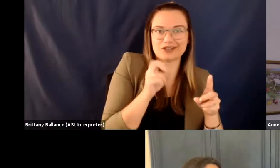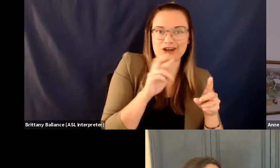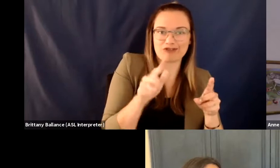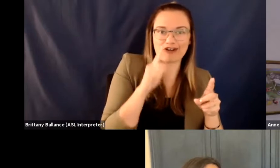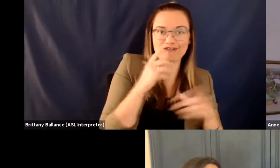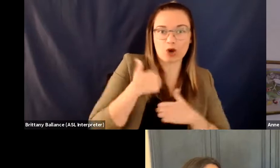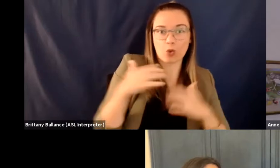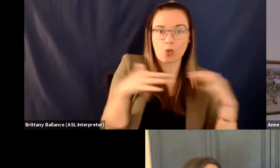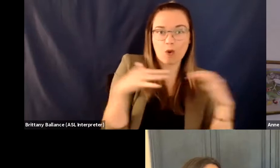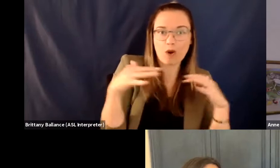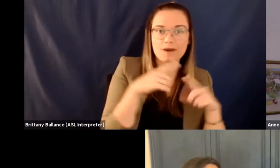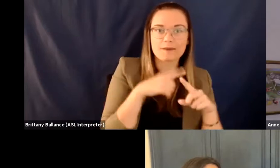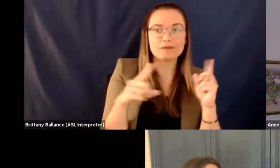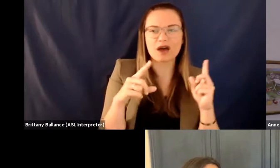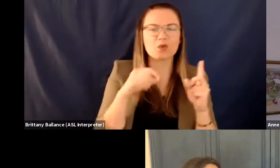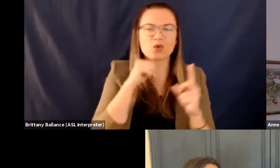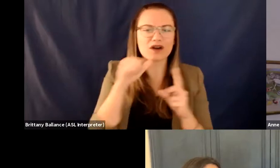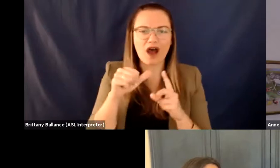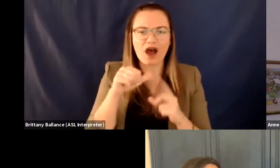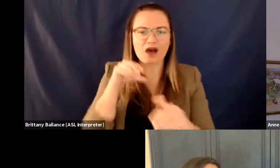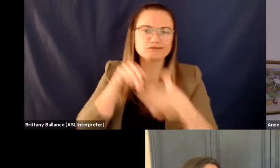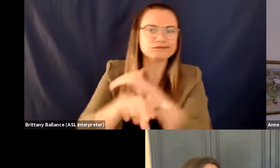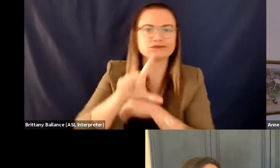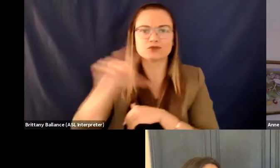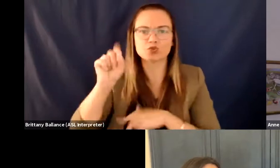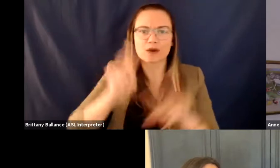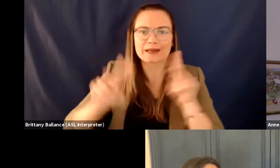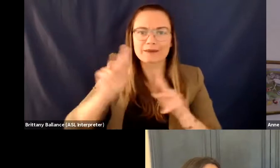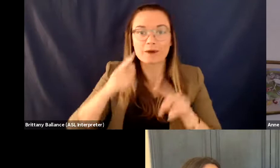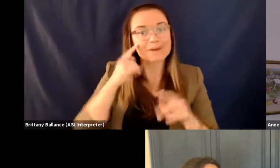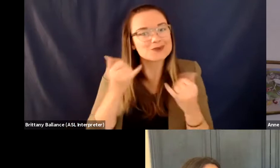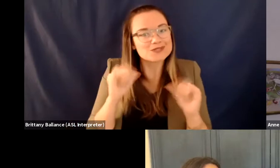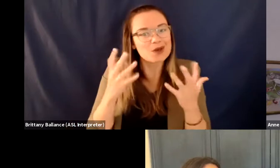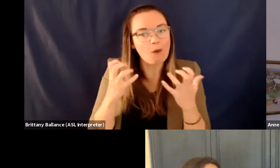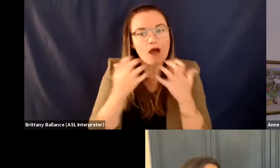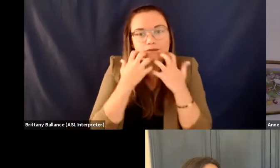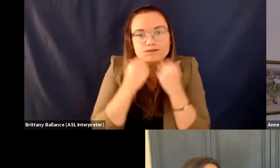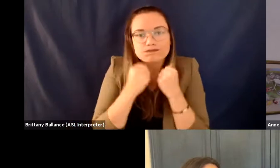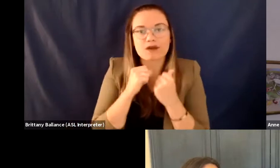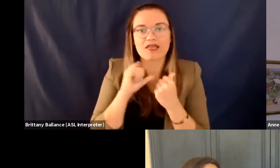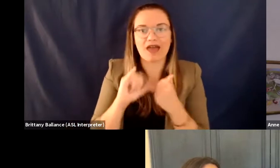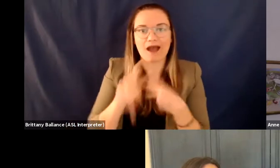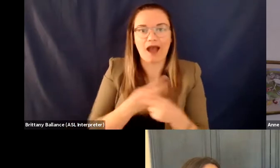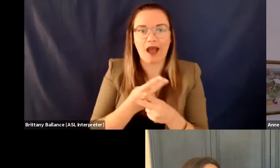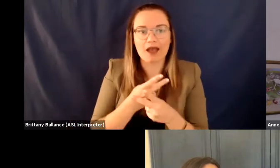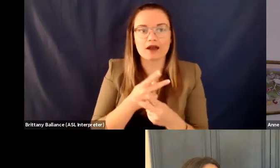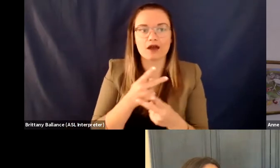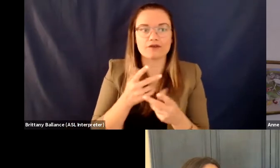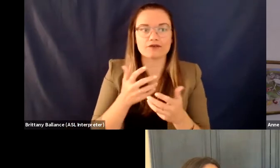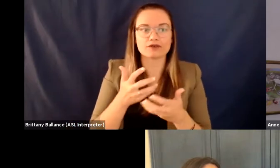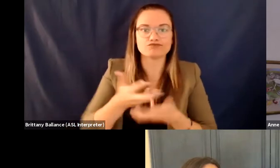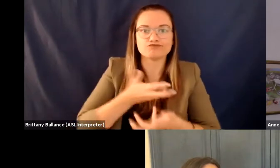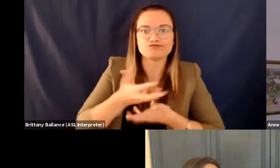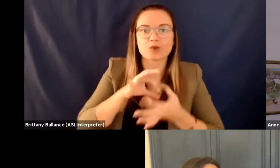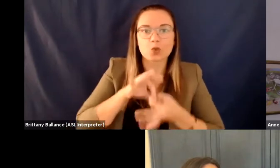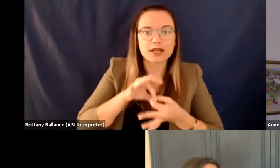you know, we wouldn't like throw 20 people into this room, because I think you're still trying to preserve the intimate relationship between the DP and the subject. Like, these